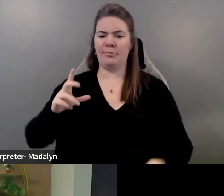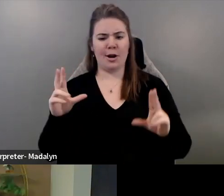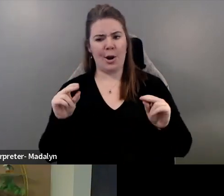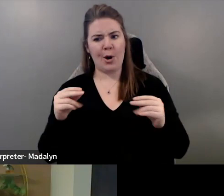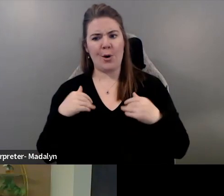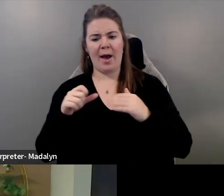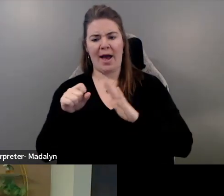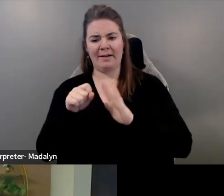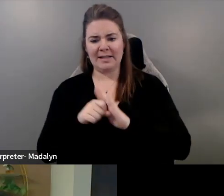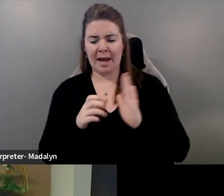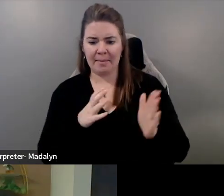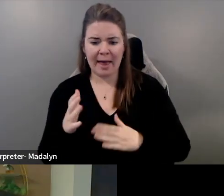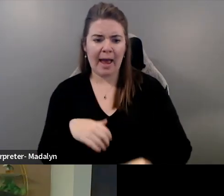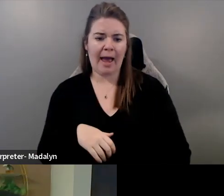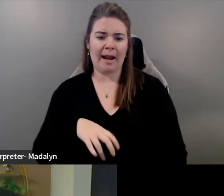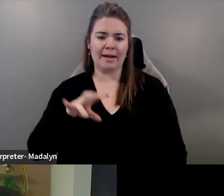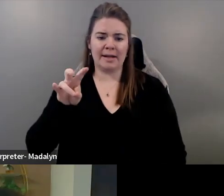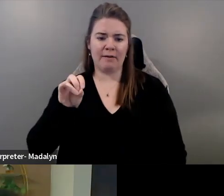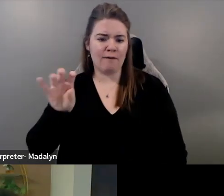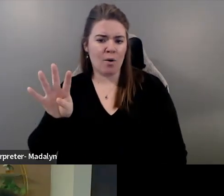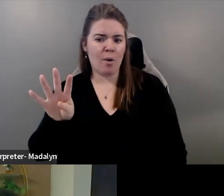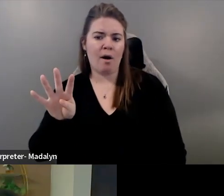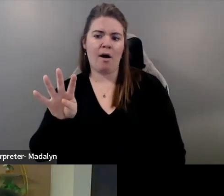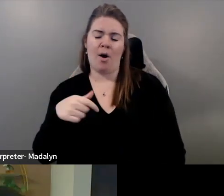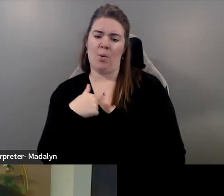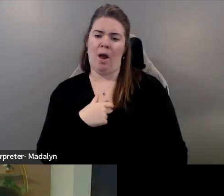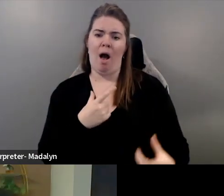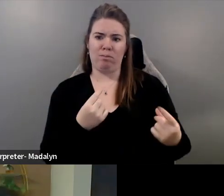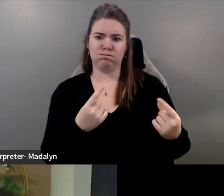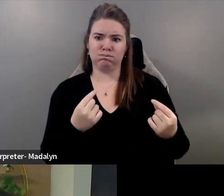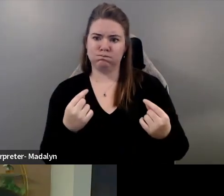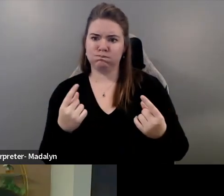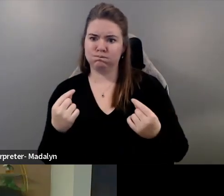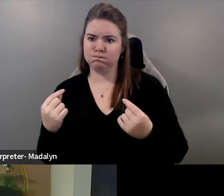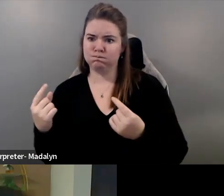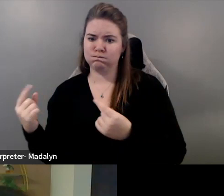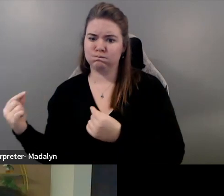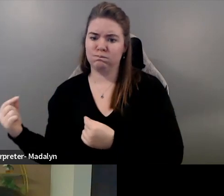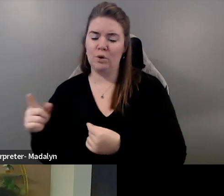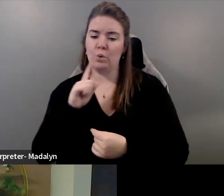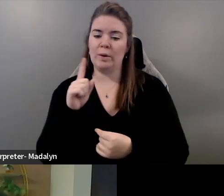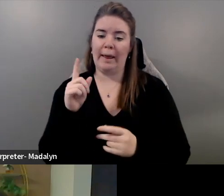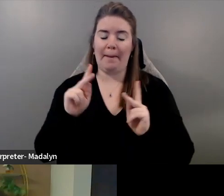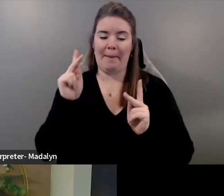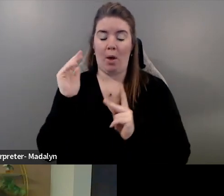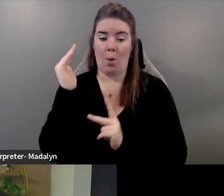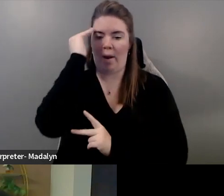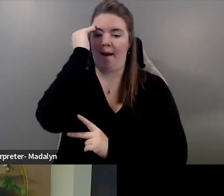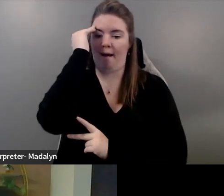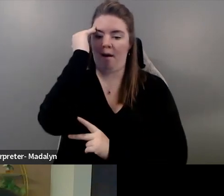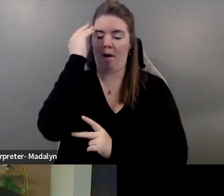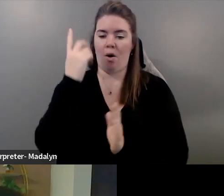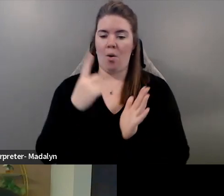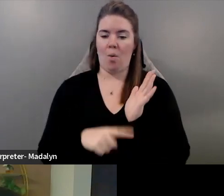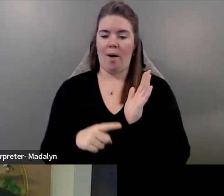that 704. We do a lot of things, and we want to make sure that people are aware of what independent living is, not just for the SILC,